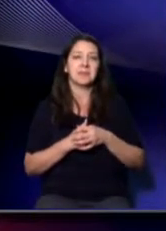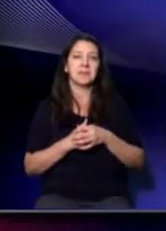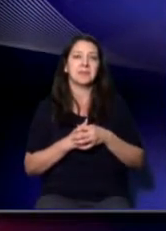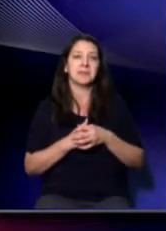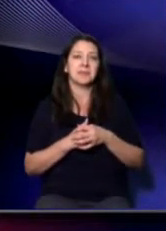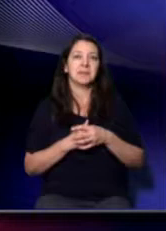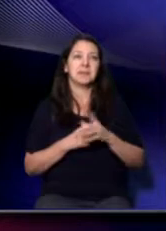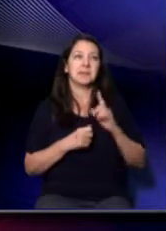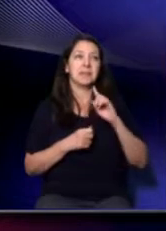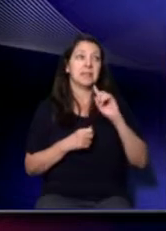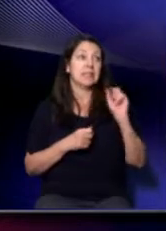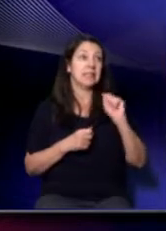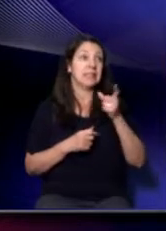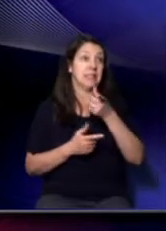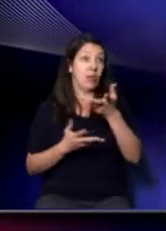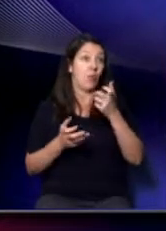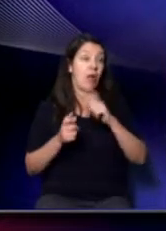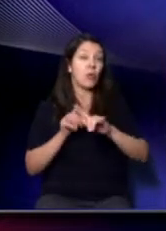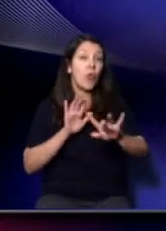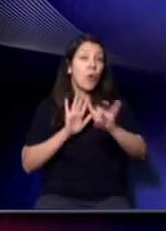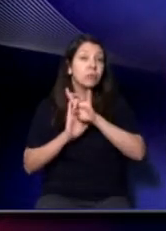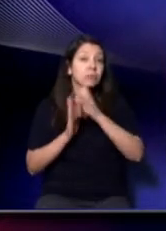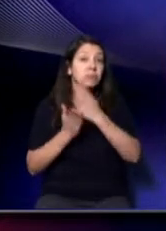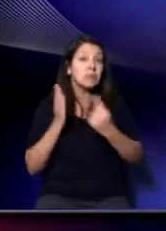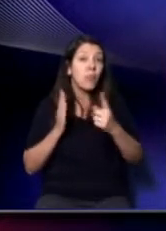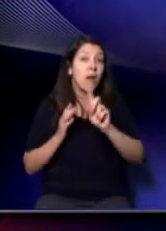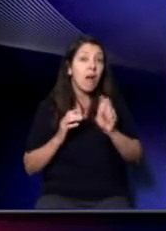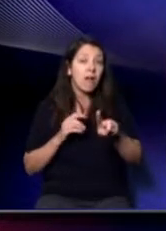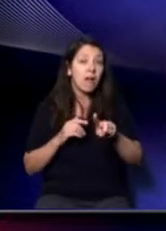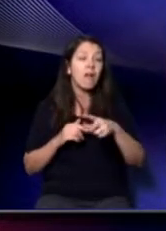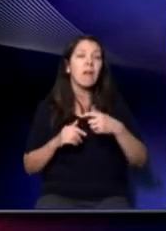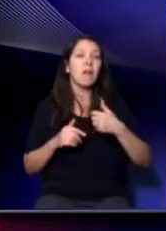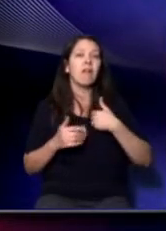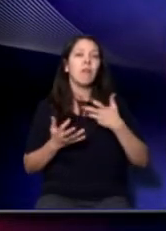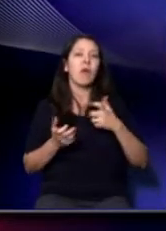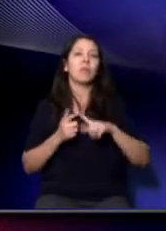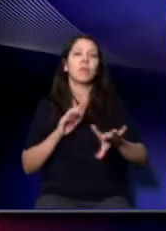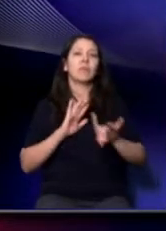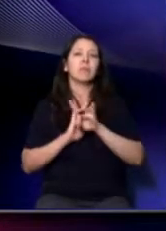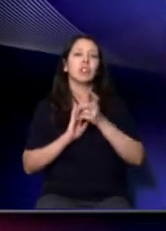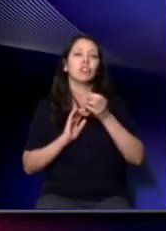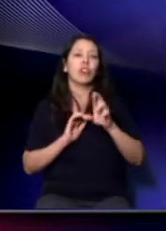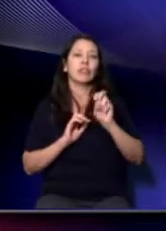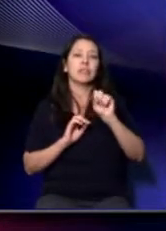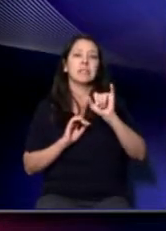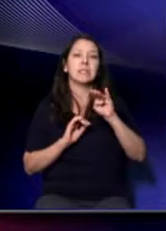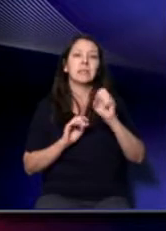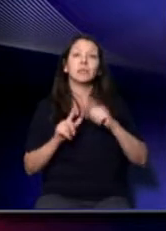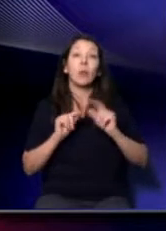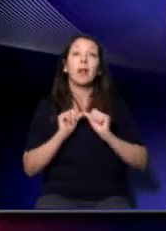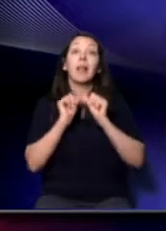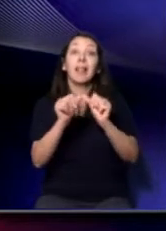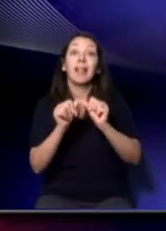Yes, anybody want to make any nominations? I'd like to nominate Dr. Sims to be the president for